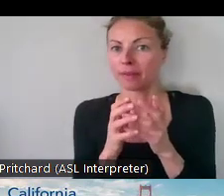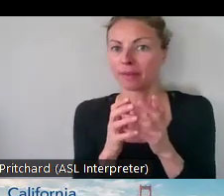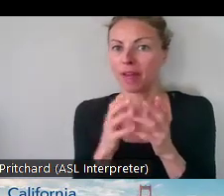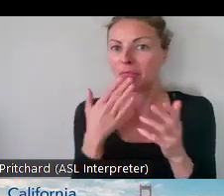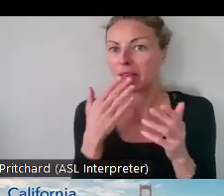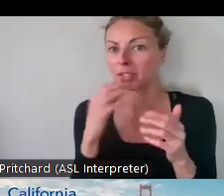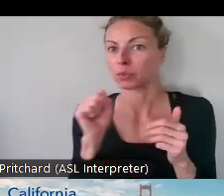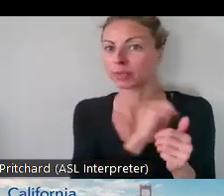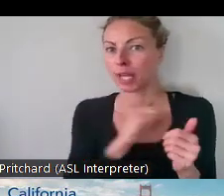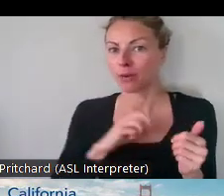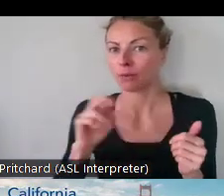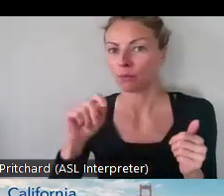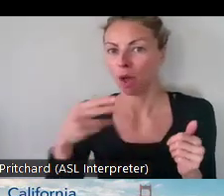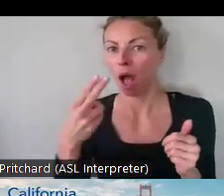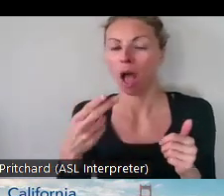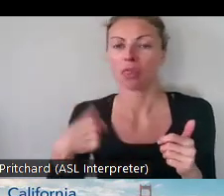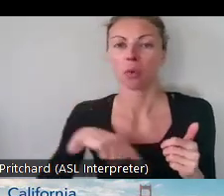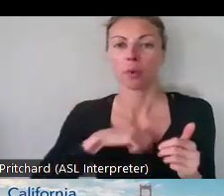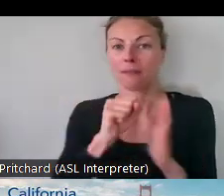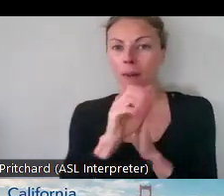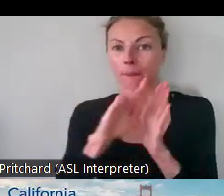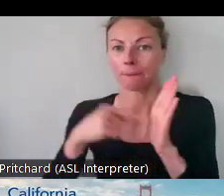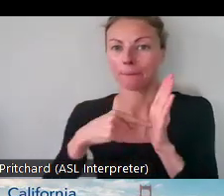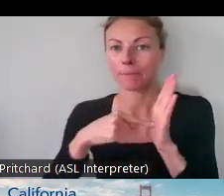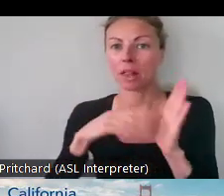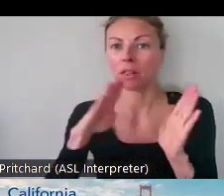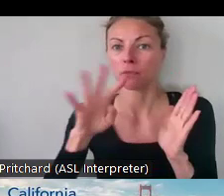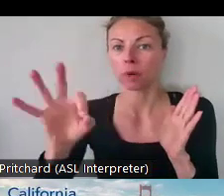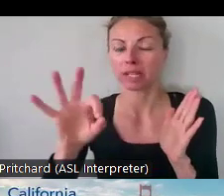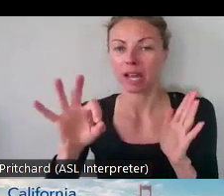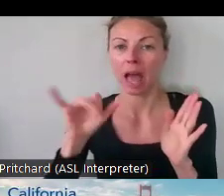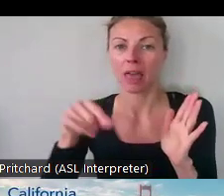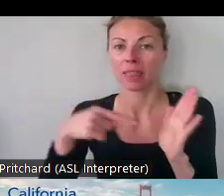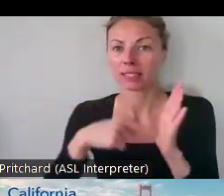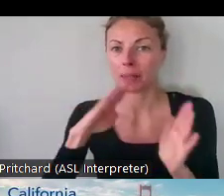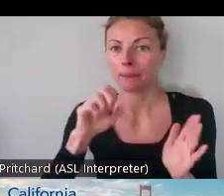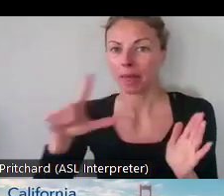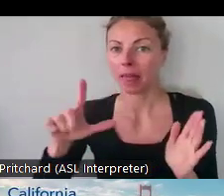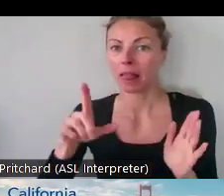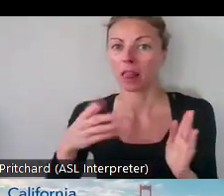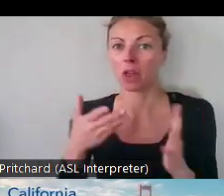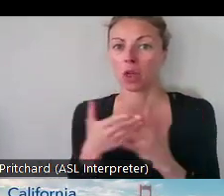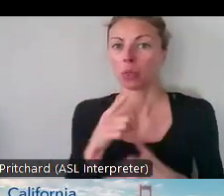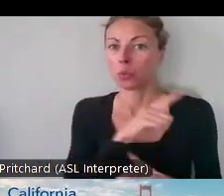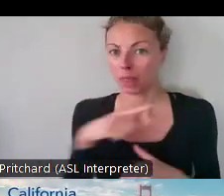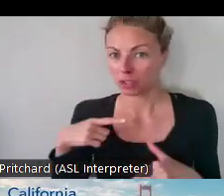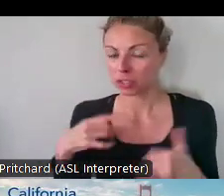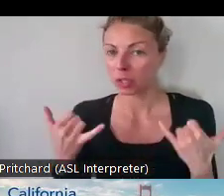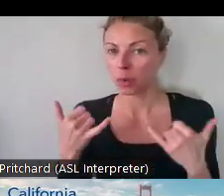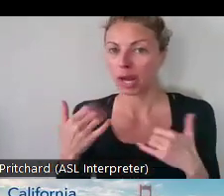have a Senate bill called Senate Bill 1249. This bill is currently moving through the legislature,